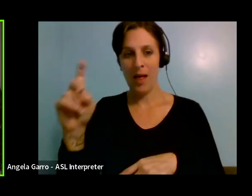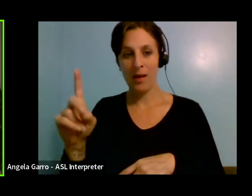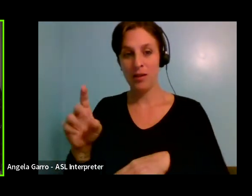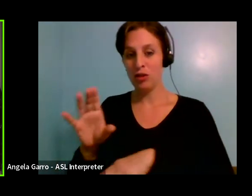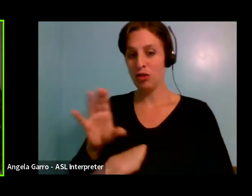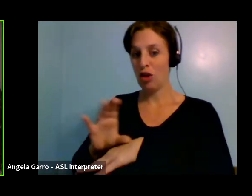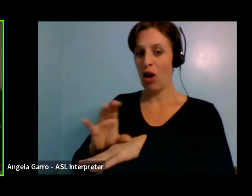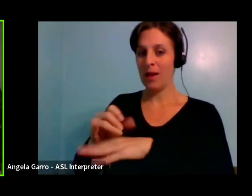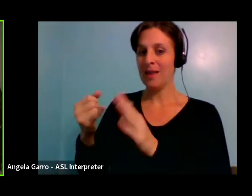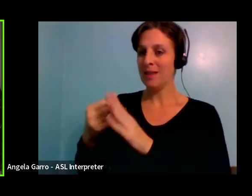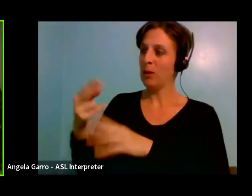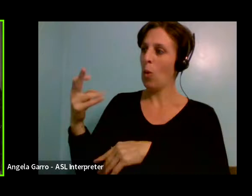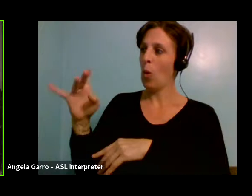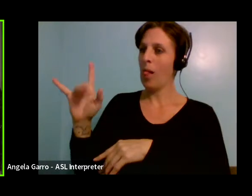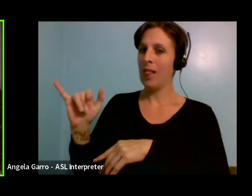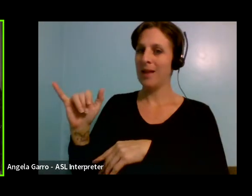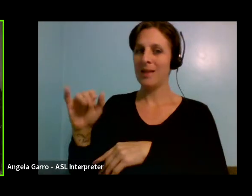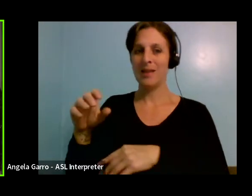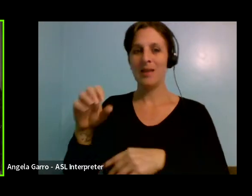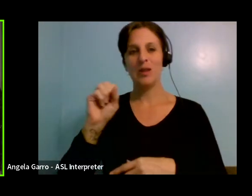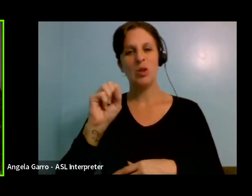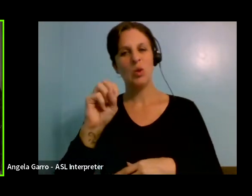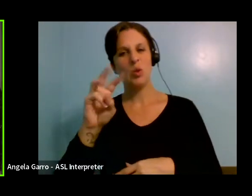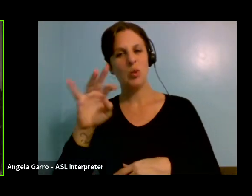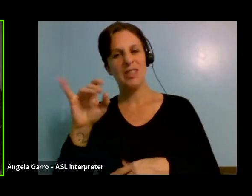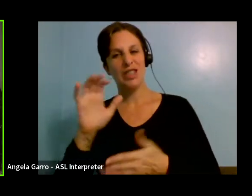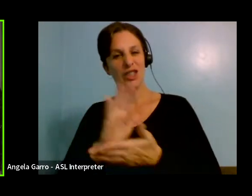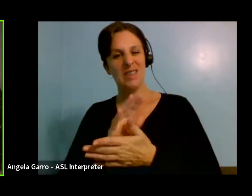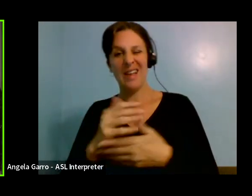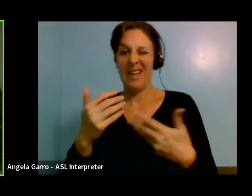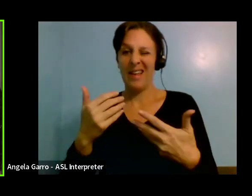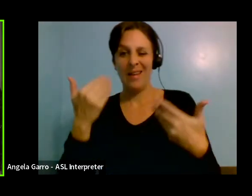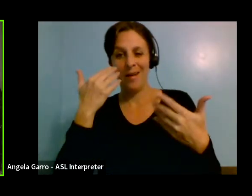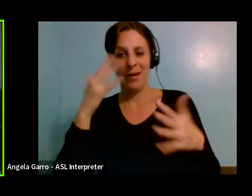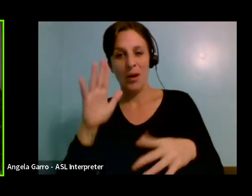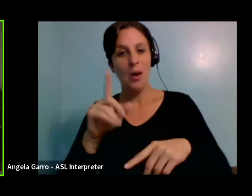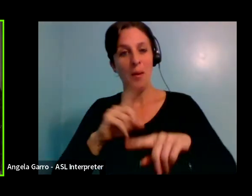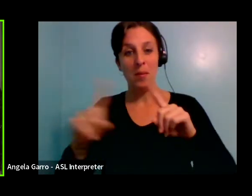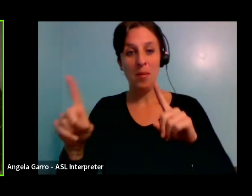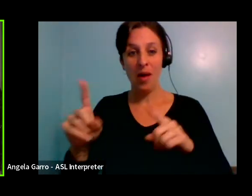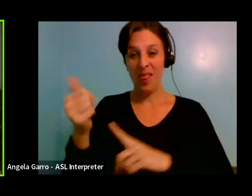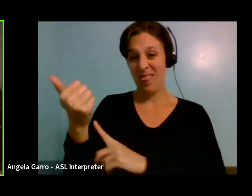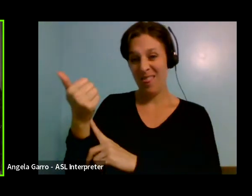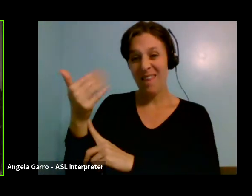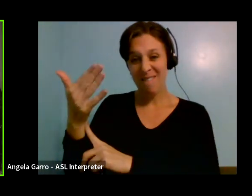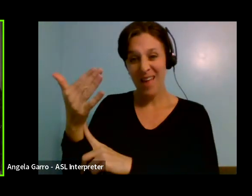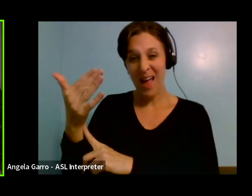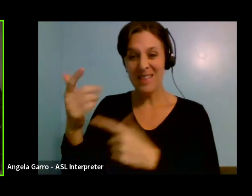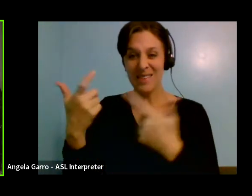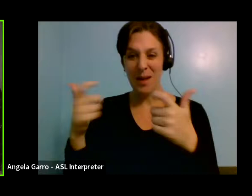holy. No, holy Swiss cheese. Mm. Yeah, holy. I don't really know, but the flag's a big plus.